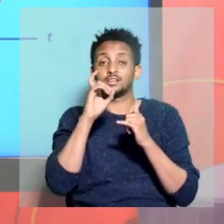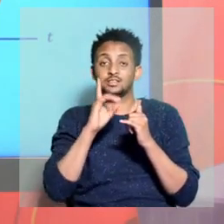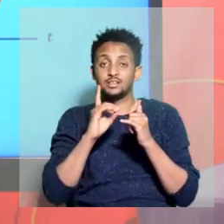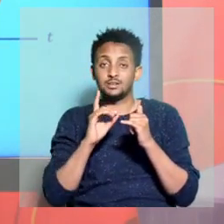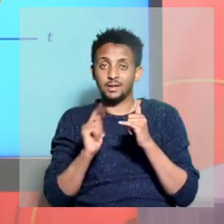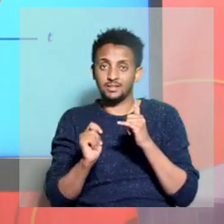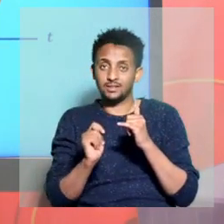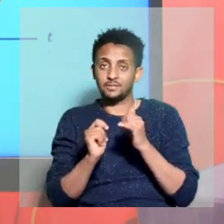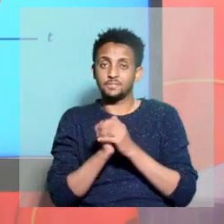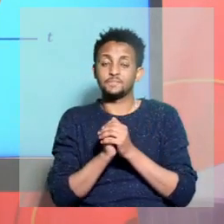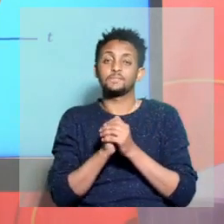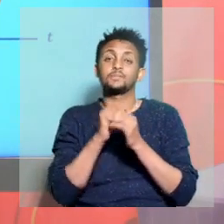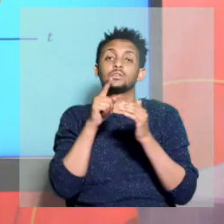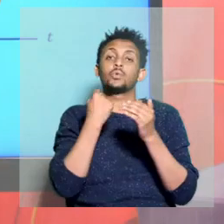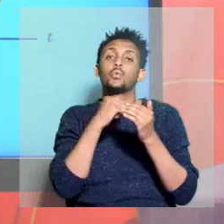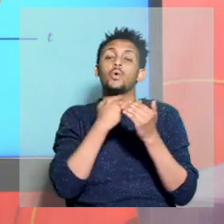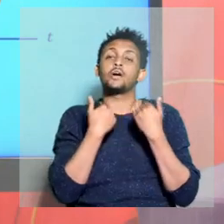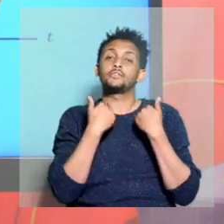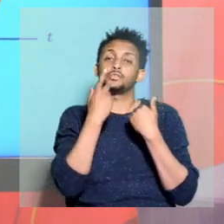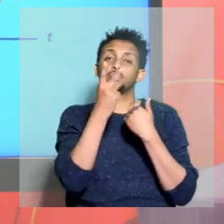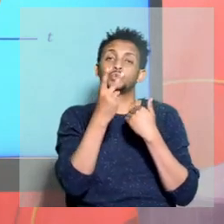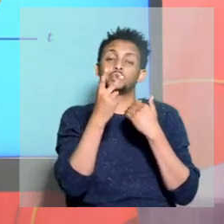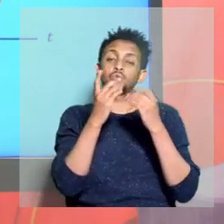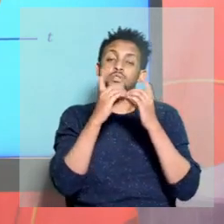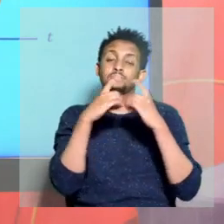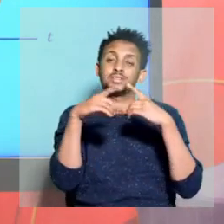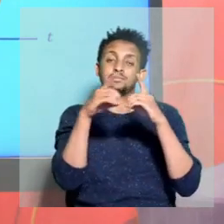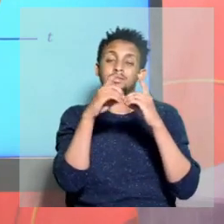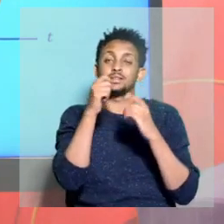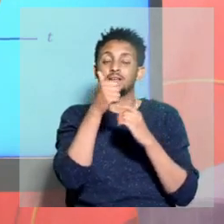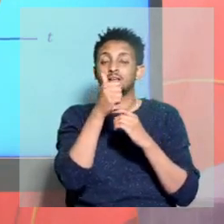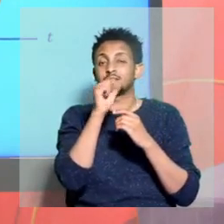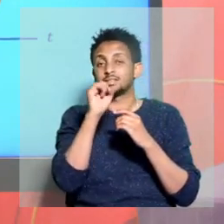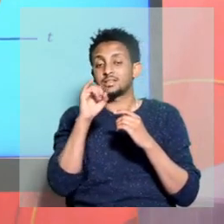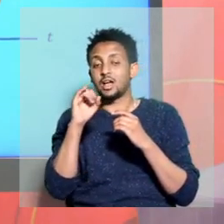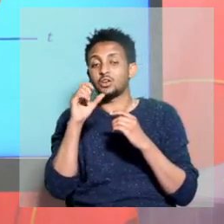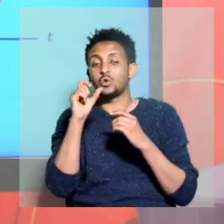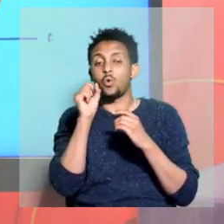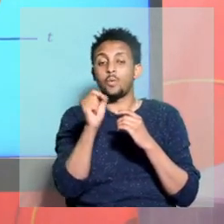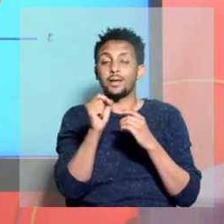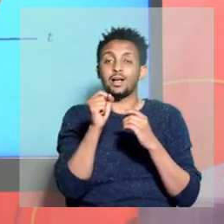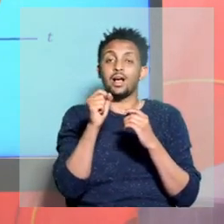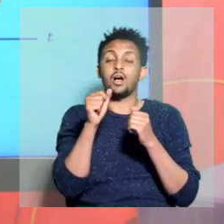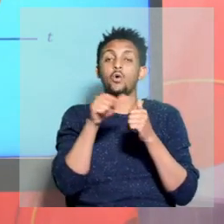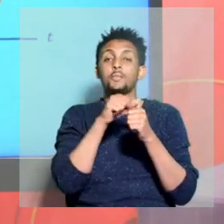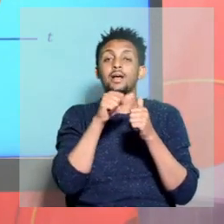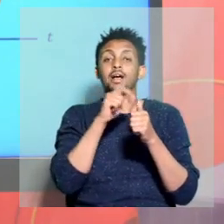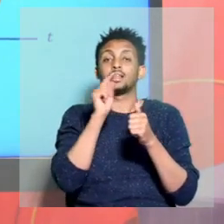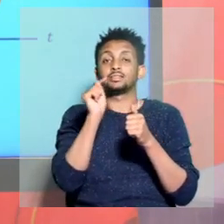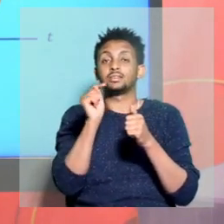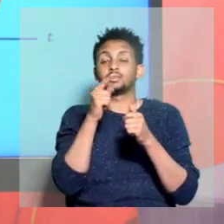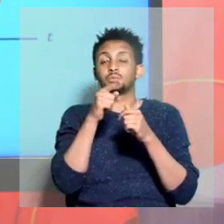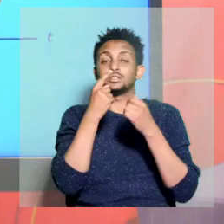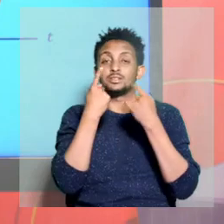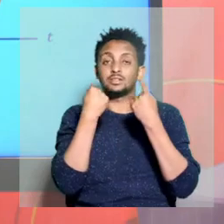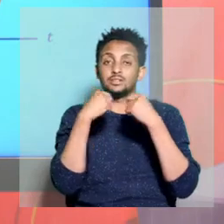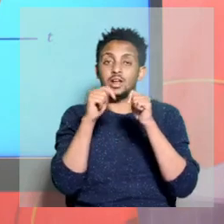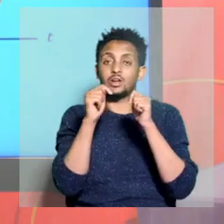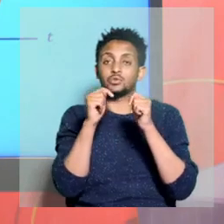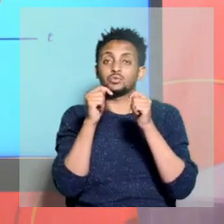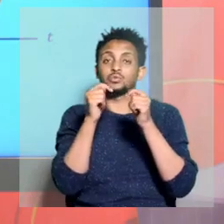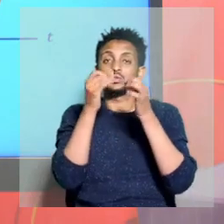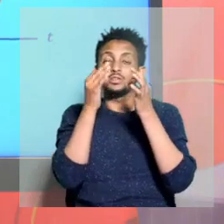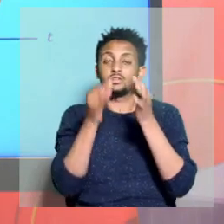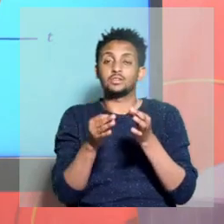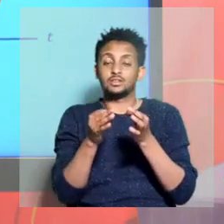dt. We have two displacement functions, a sine omega t and a cos omega t. When you are trying to derive this, you